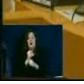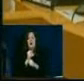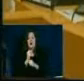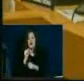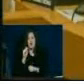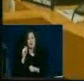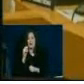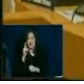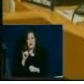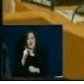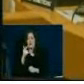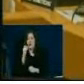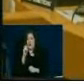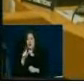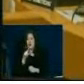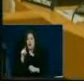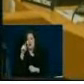opinion.